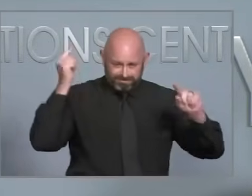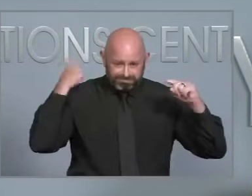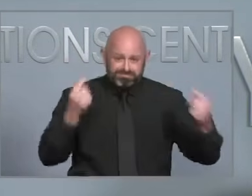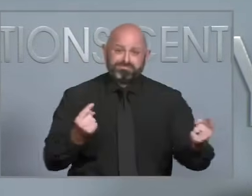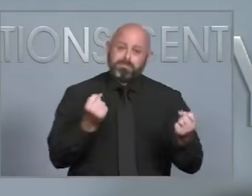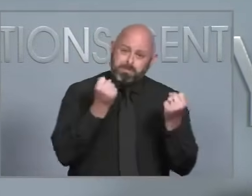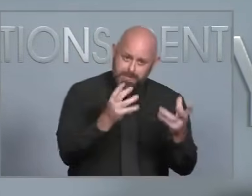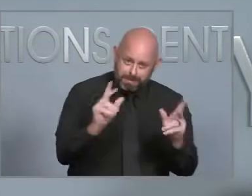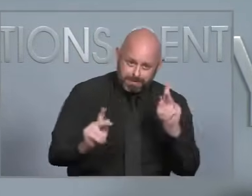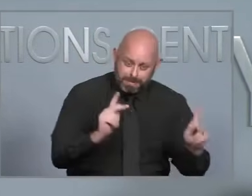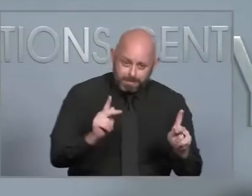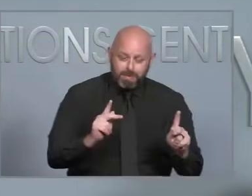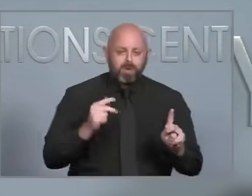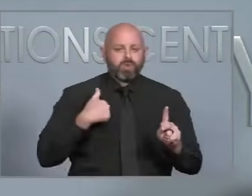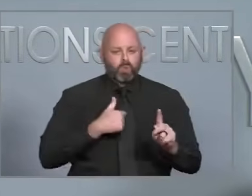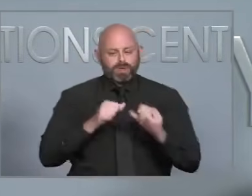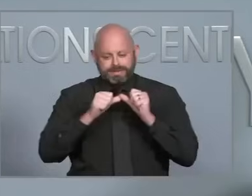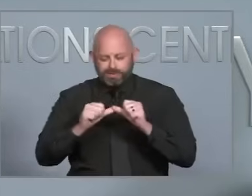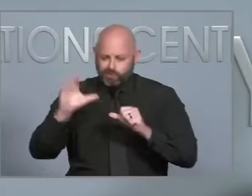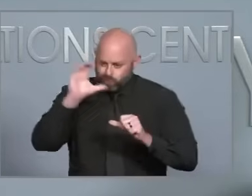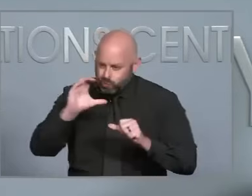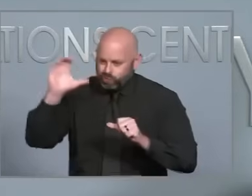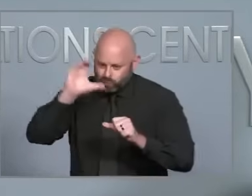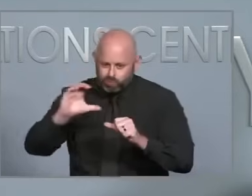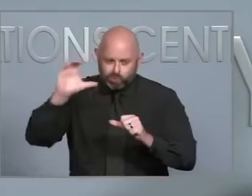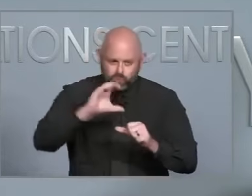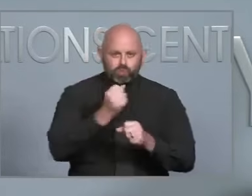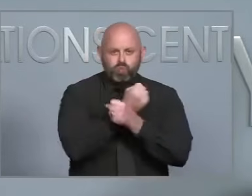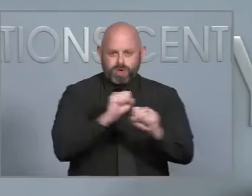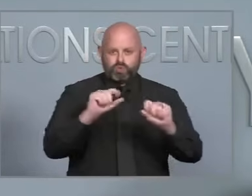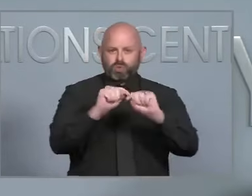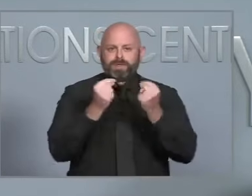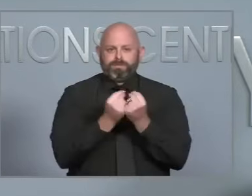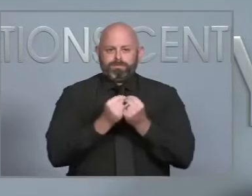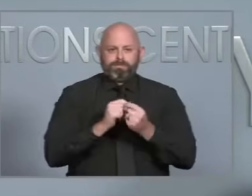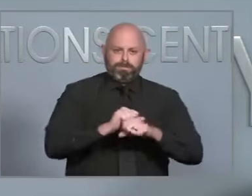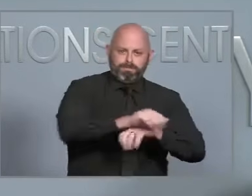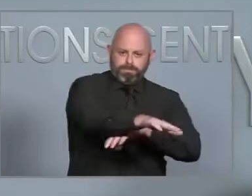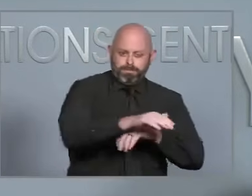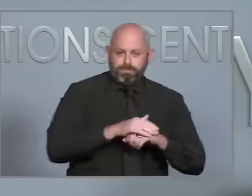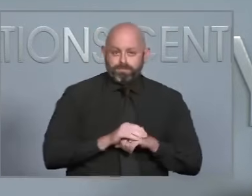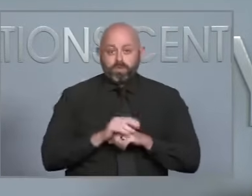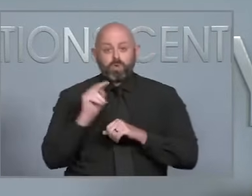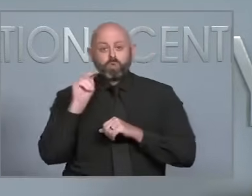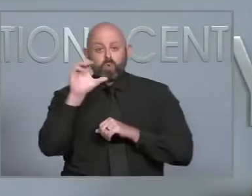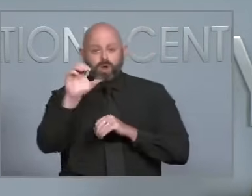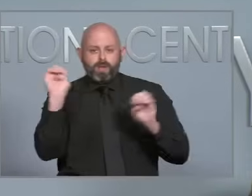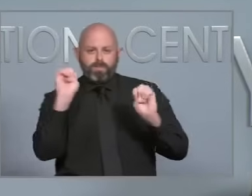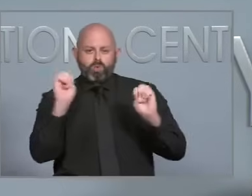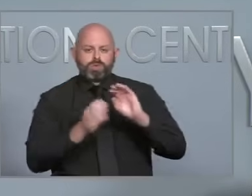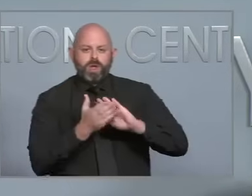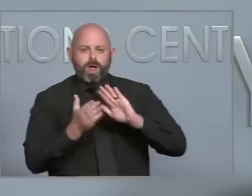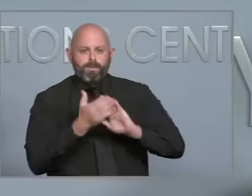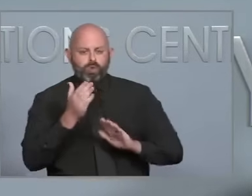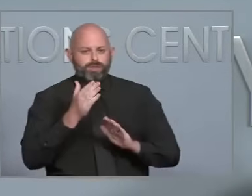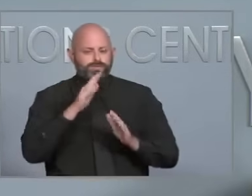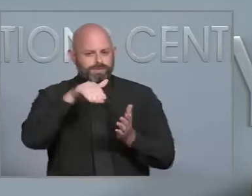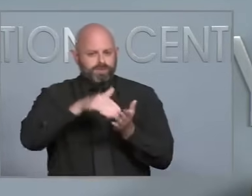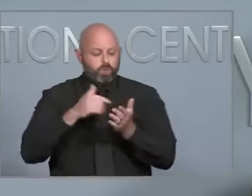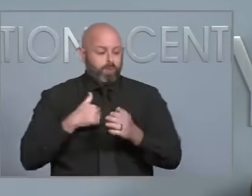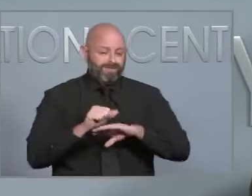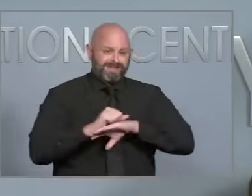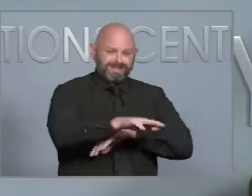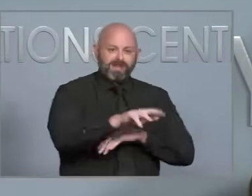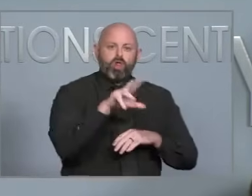responder and search and rescue community. The North Carolina State Emergency Operations Center has deployed 30 swiftwater rescue teams